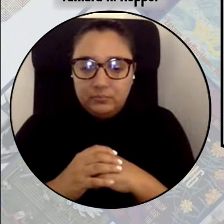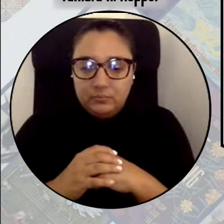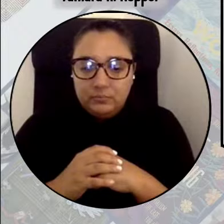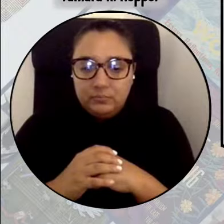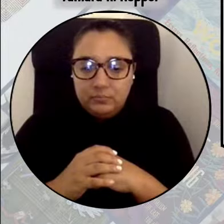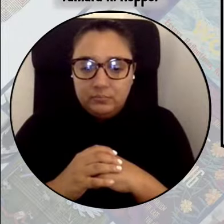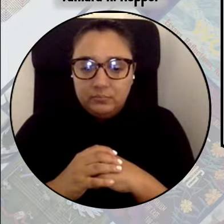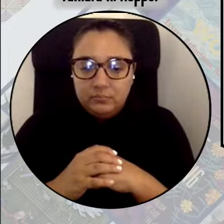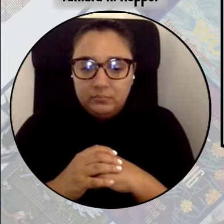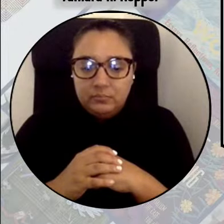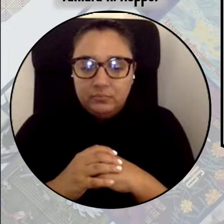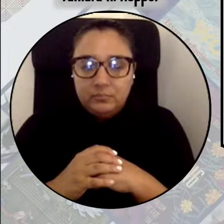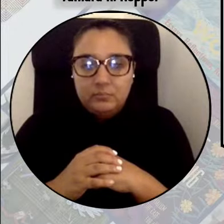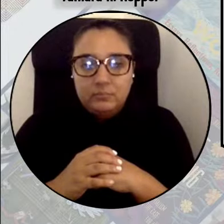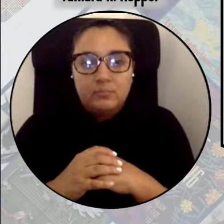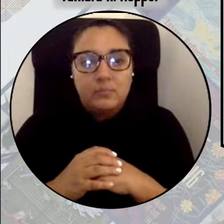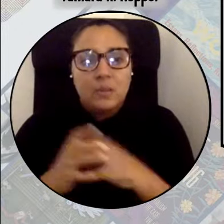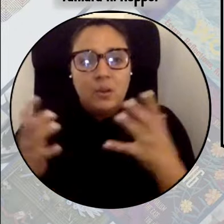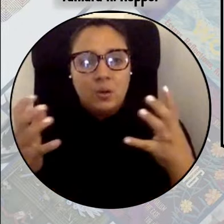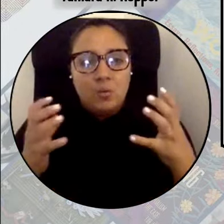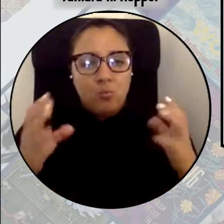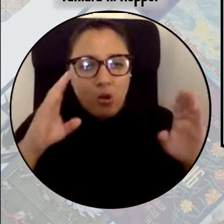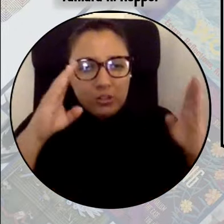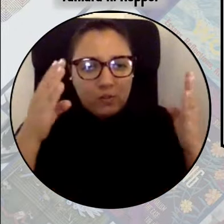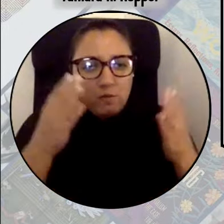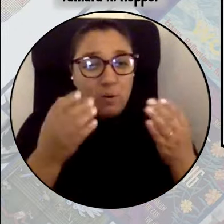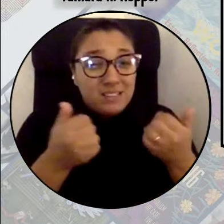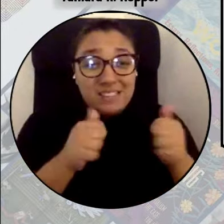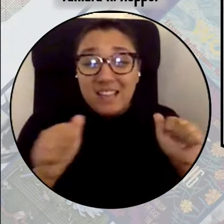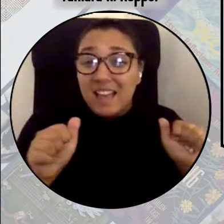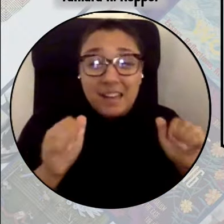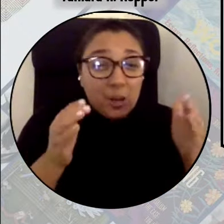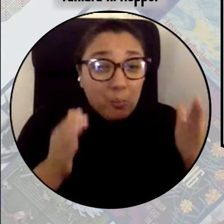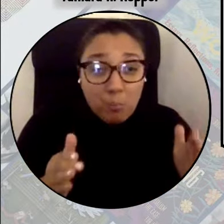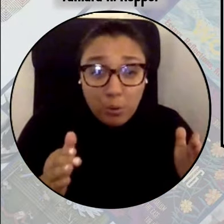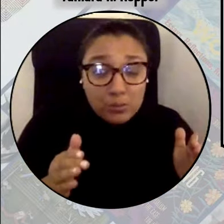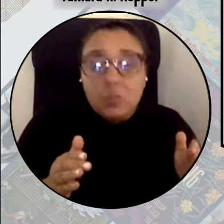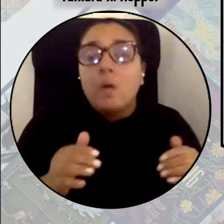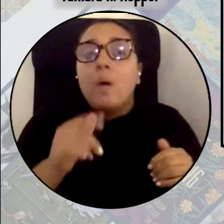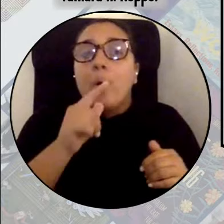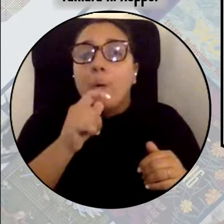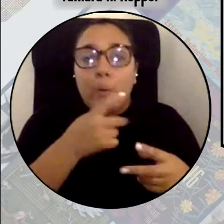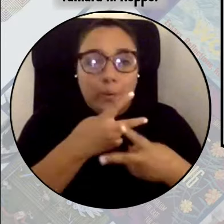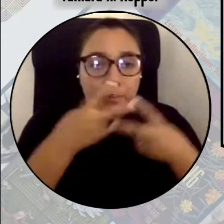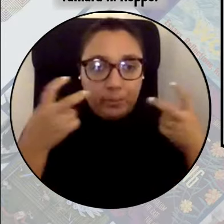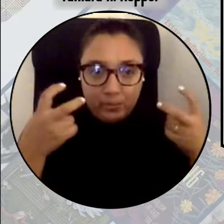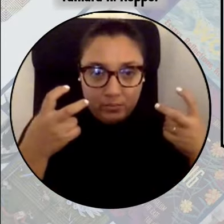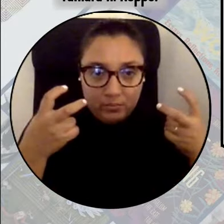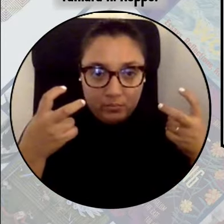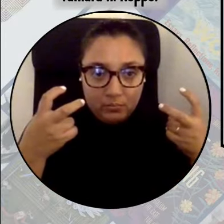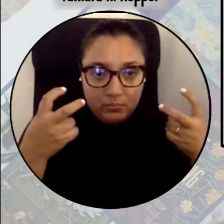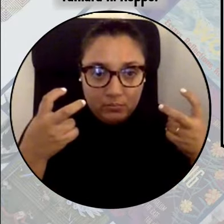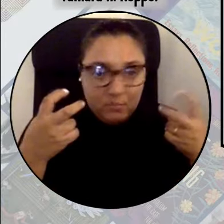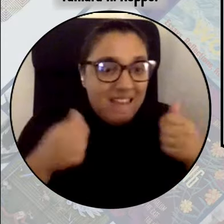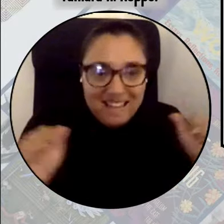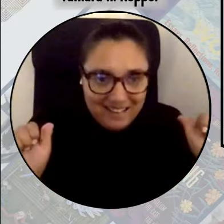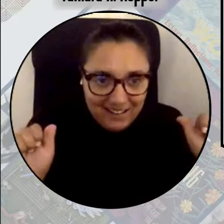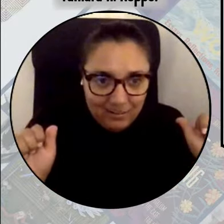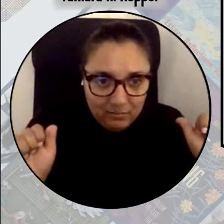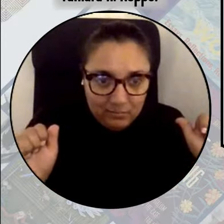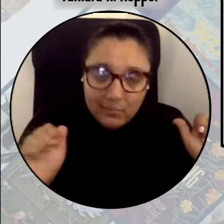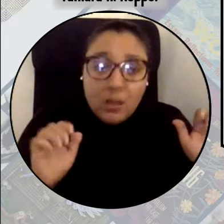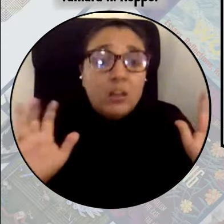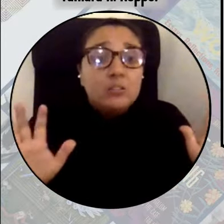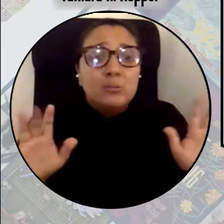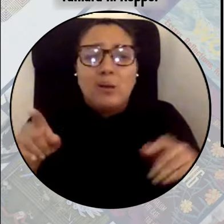he wants to kind of focus on anyone convicted of any criminal offense. So he's less interested in kind of, do you have a certain number